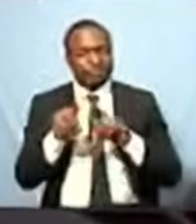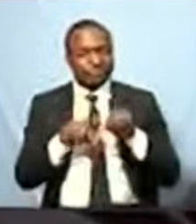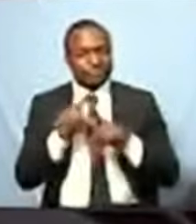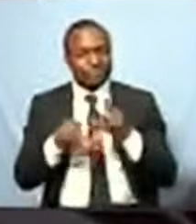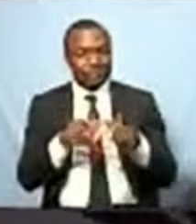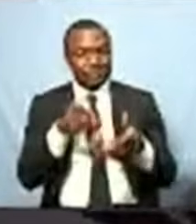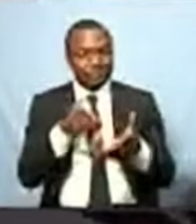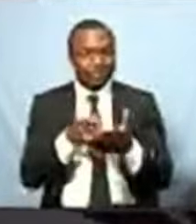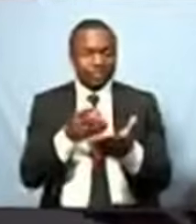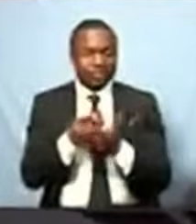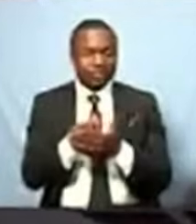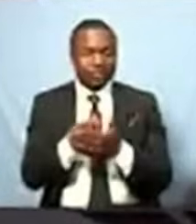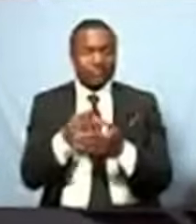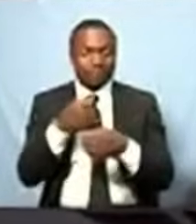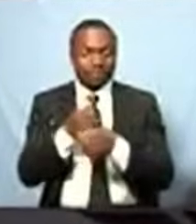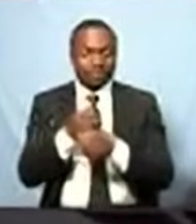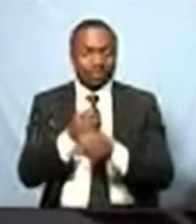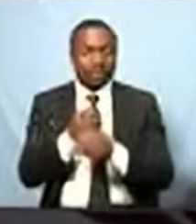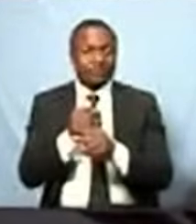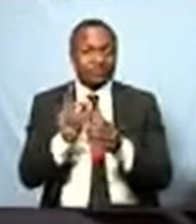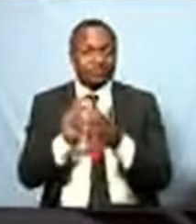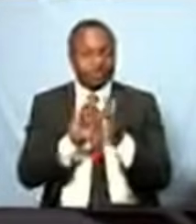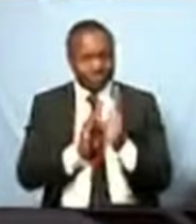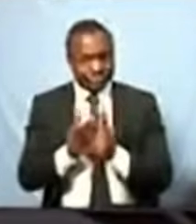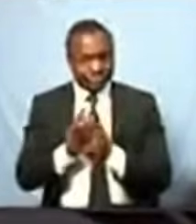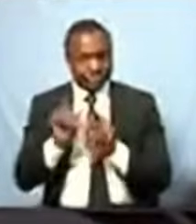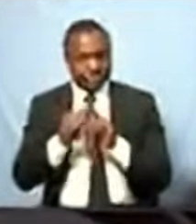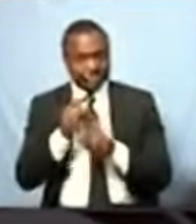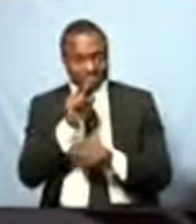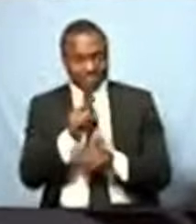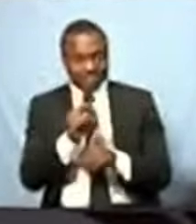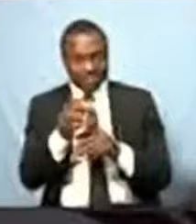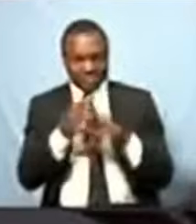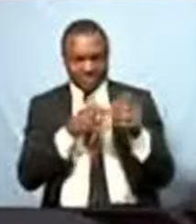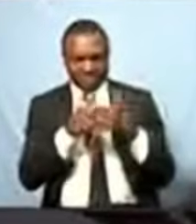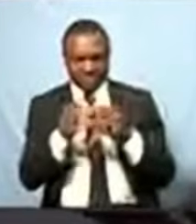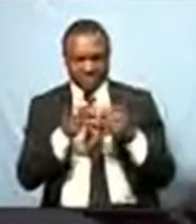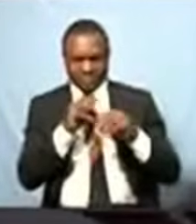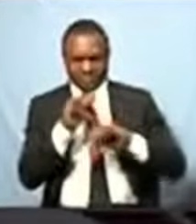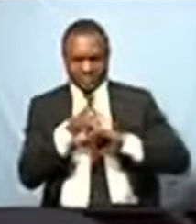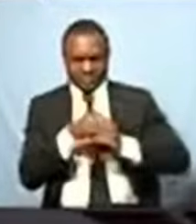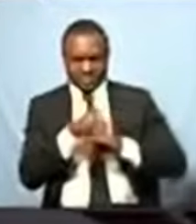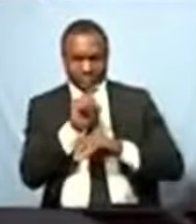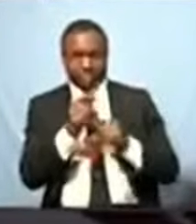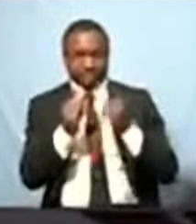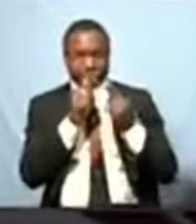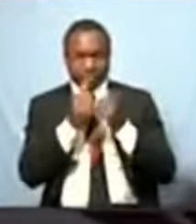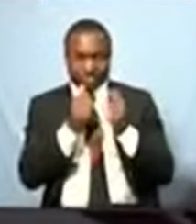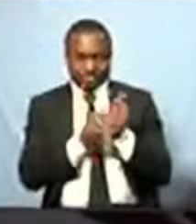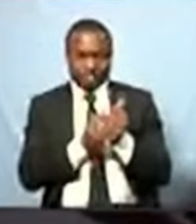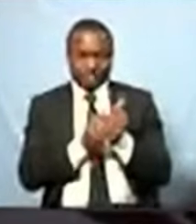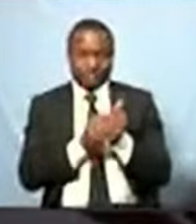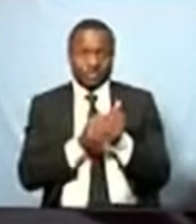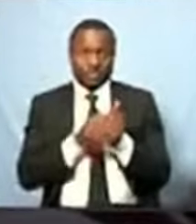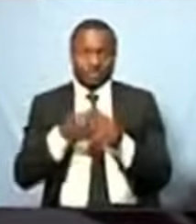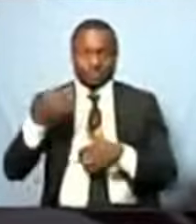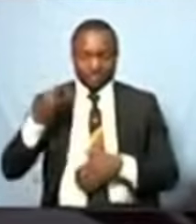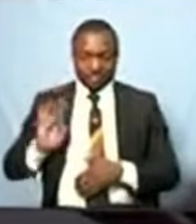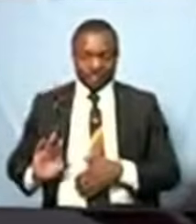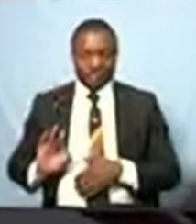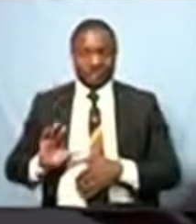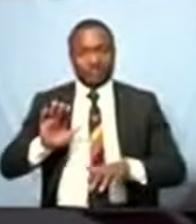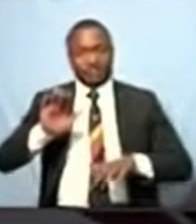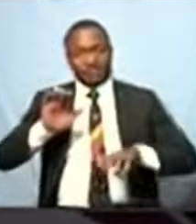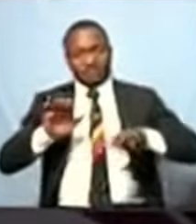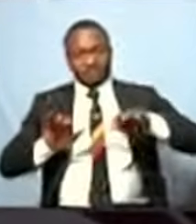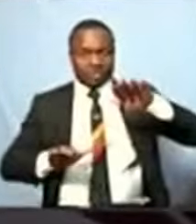is this money, this come up this? But you see, if that's a simple arithmetic that we are talking about, then the benefits outweigh the